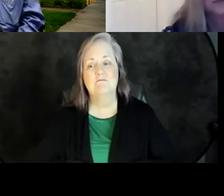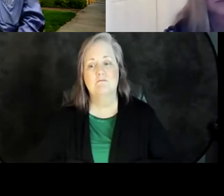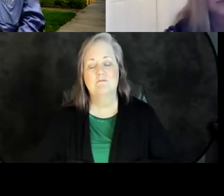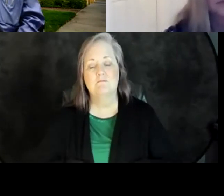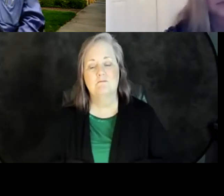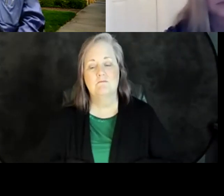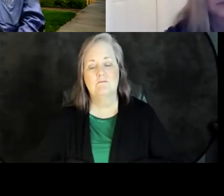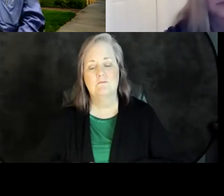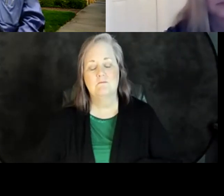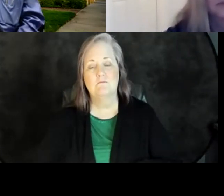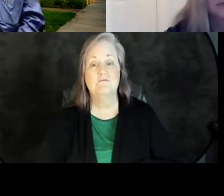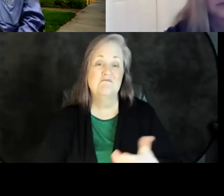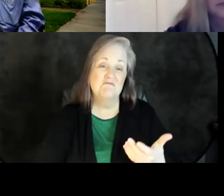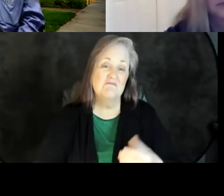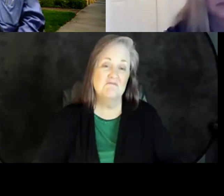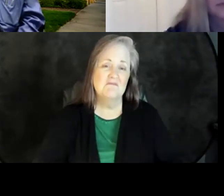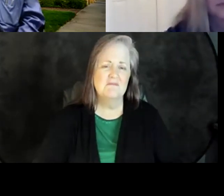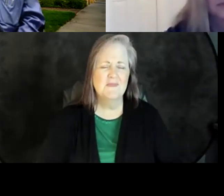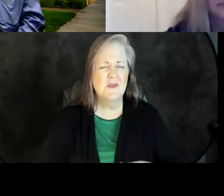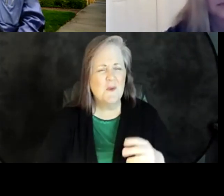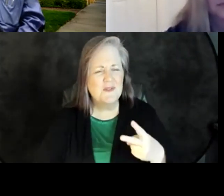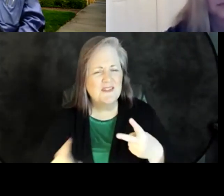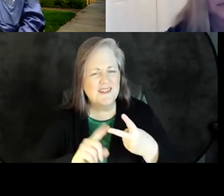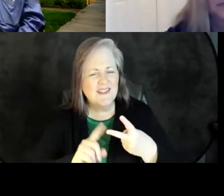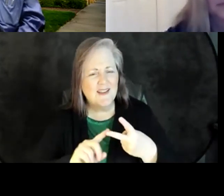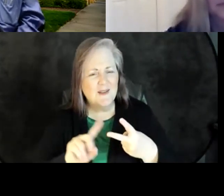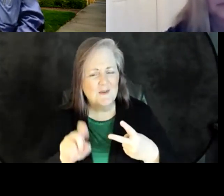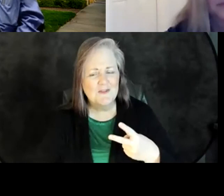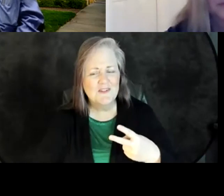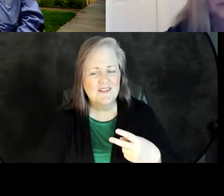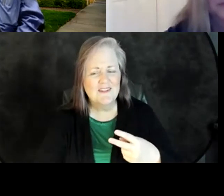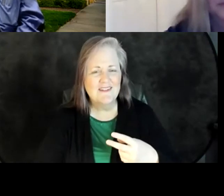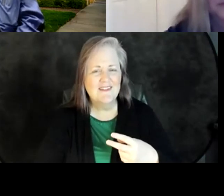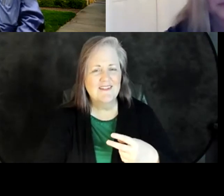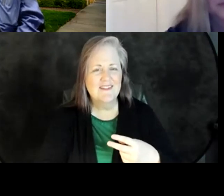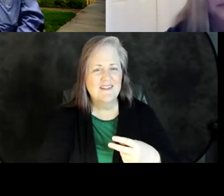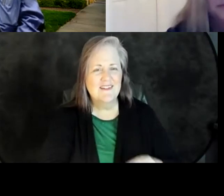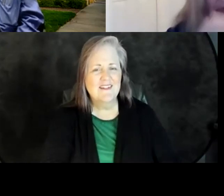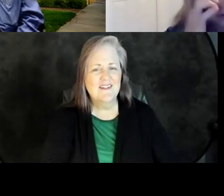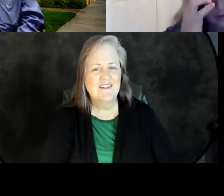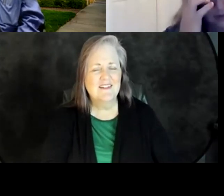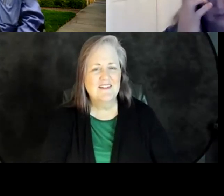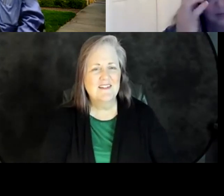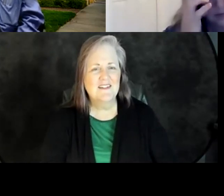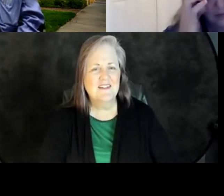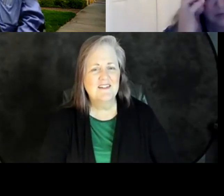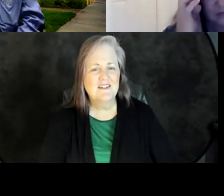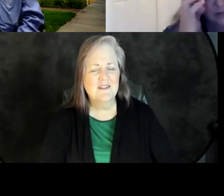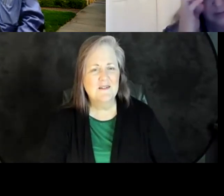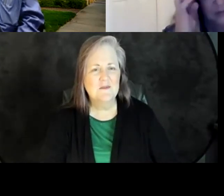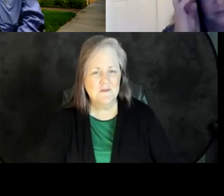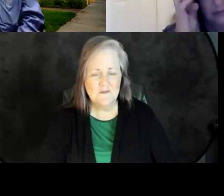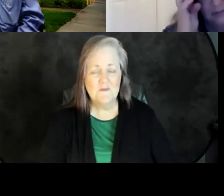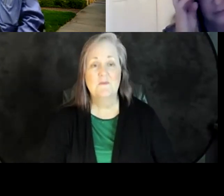And yeah, what was the second question? Sorry, I forgot on that. The second part. Well, one,